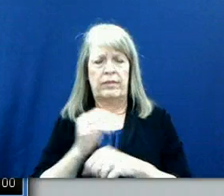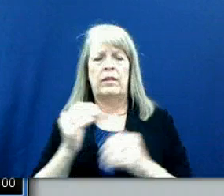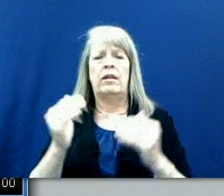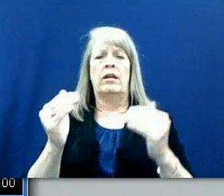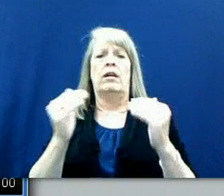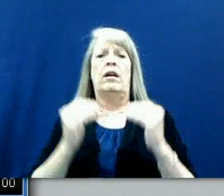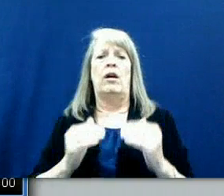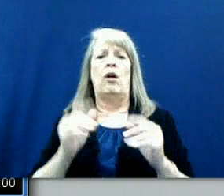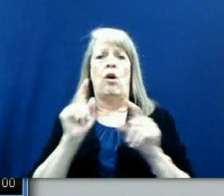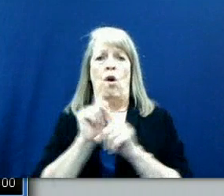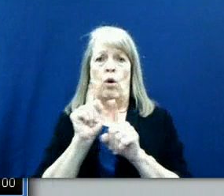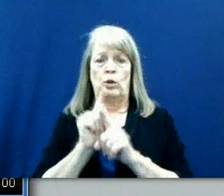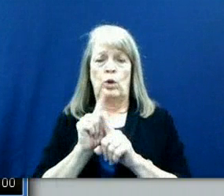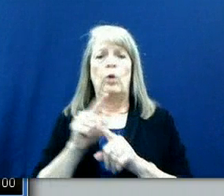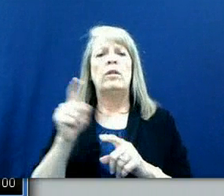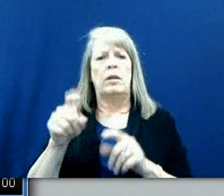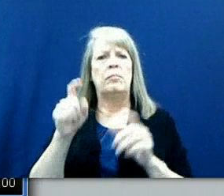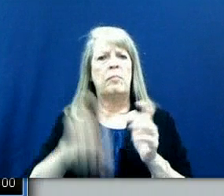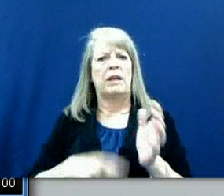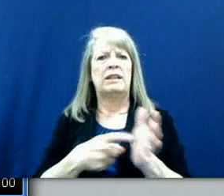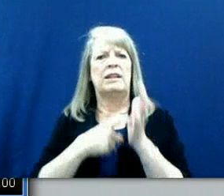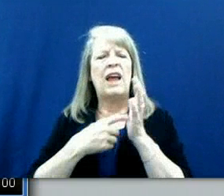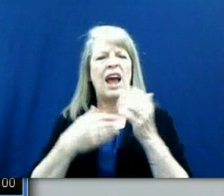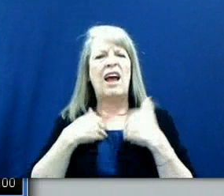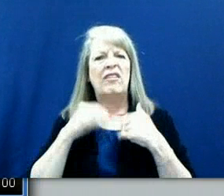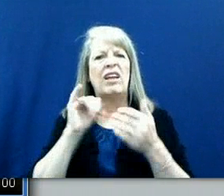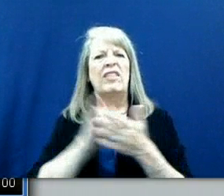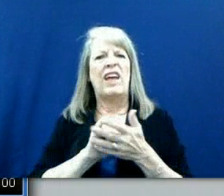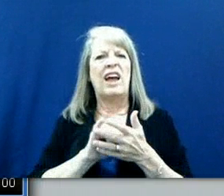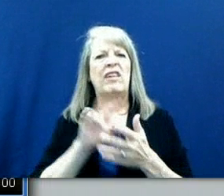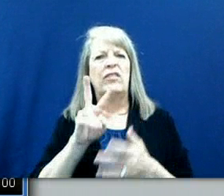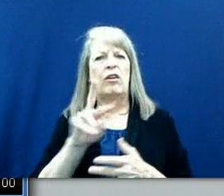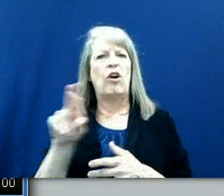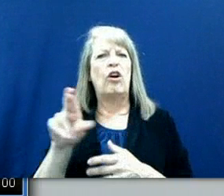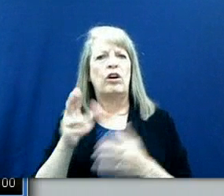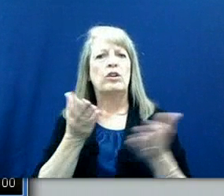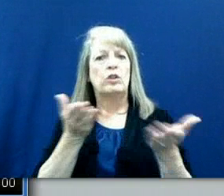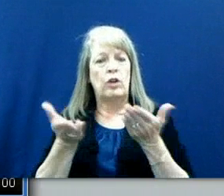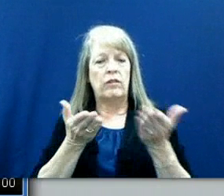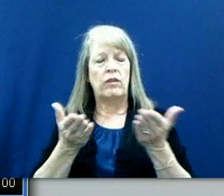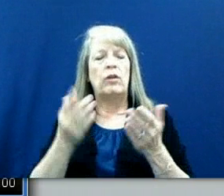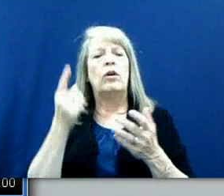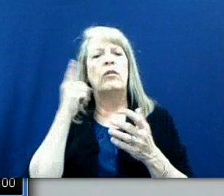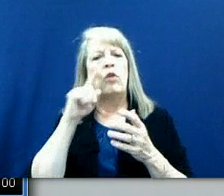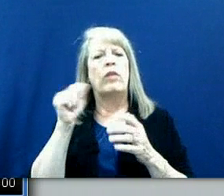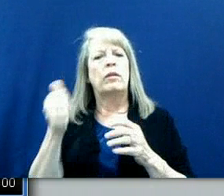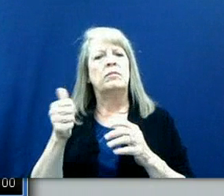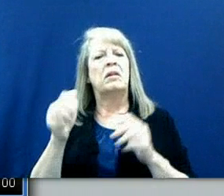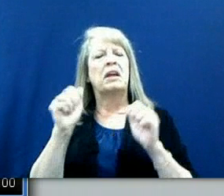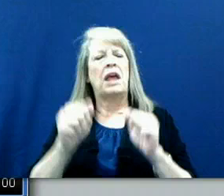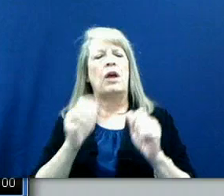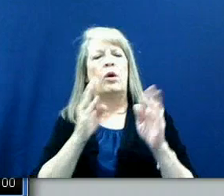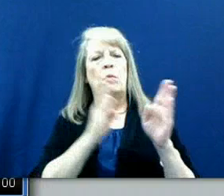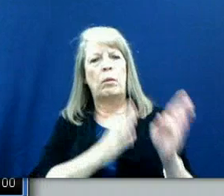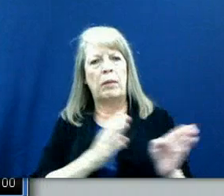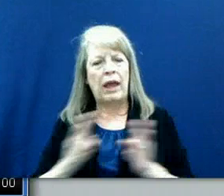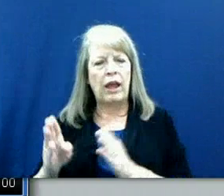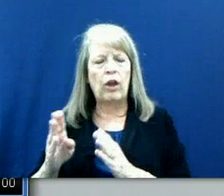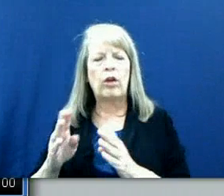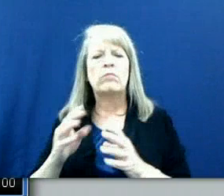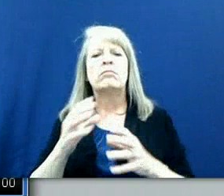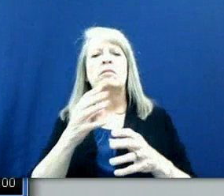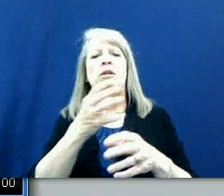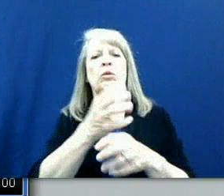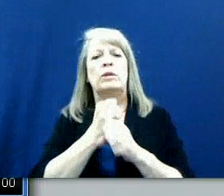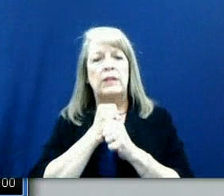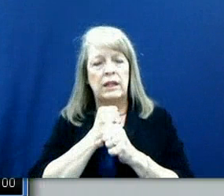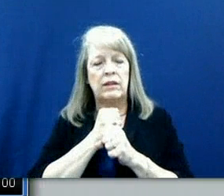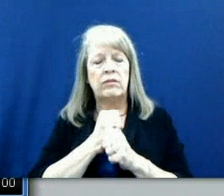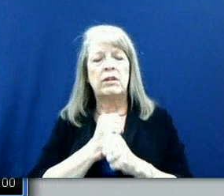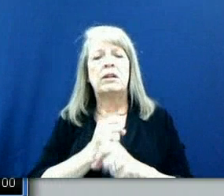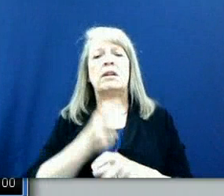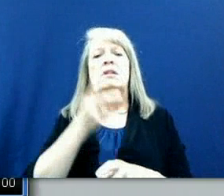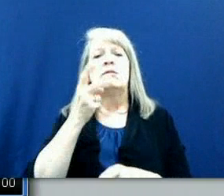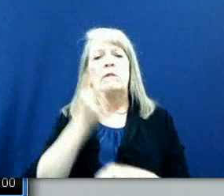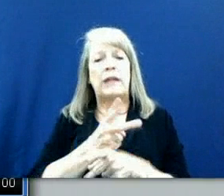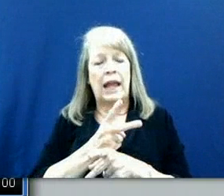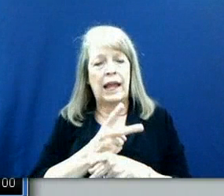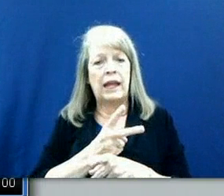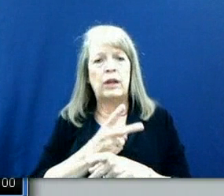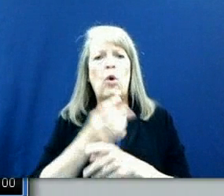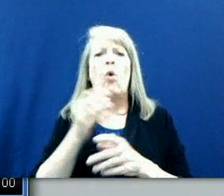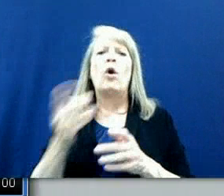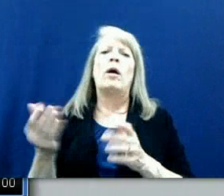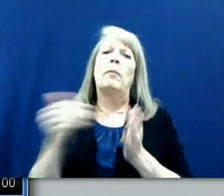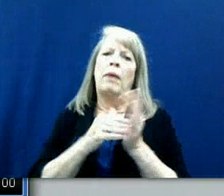and require vocational rehabilitation services to prepare for, secure, retain, or regain